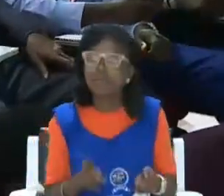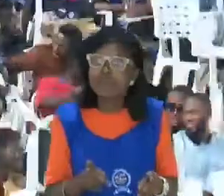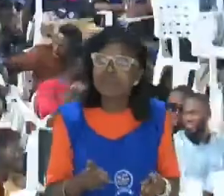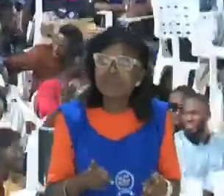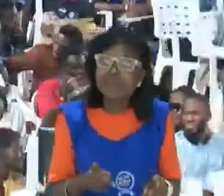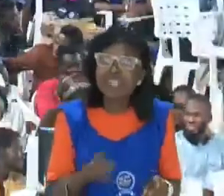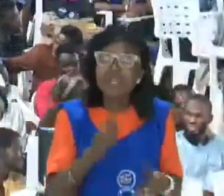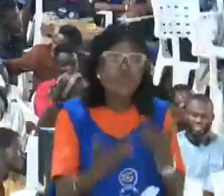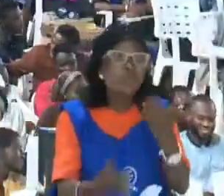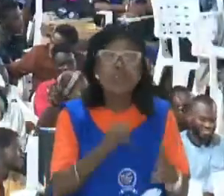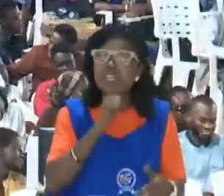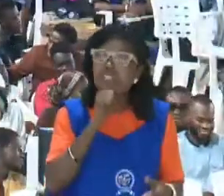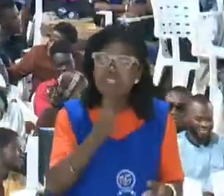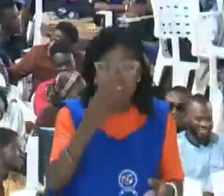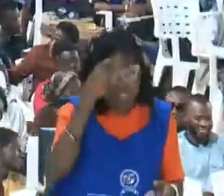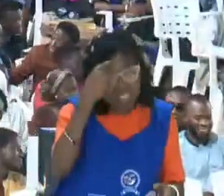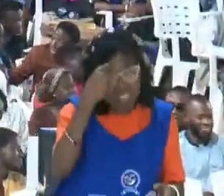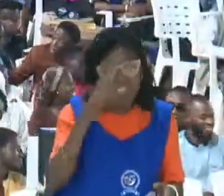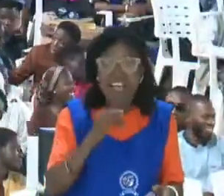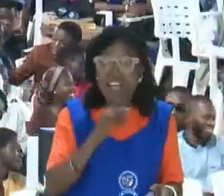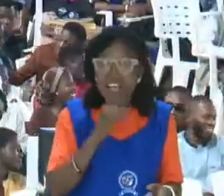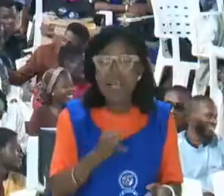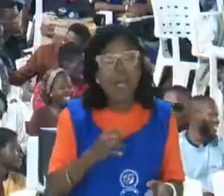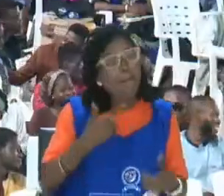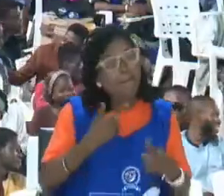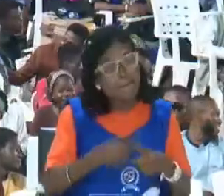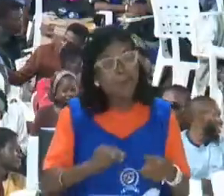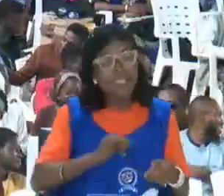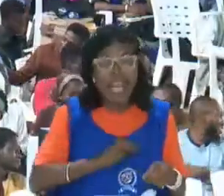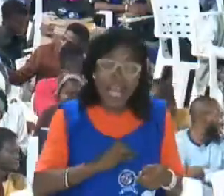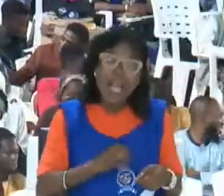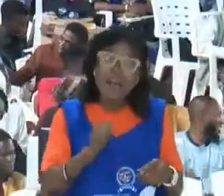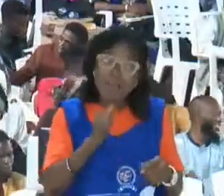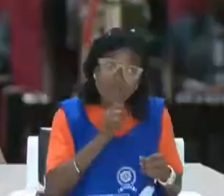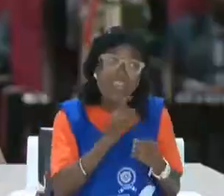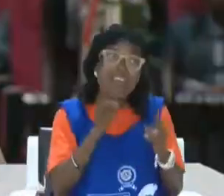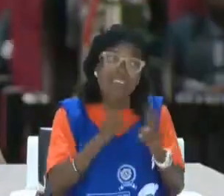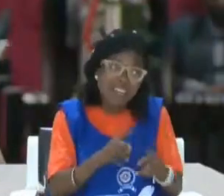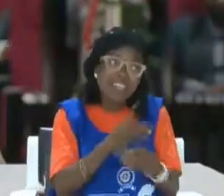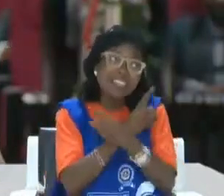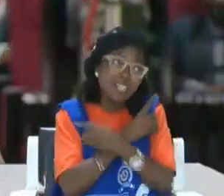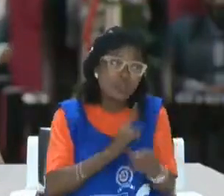You may not think I am a VIP, but I'm a VIP to God.